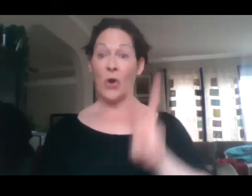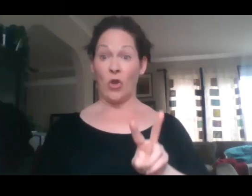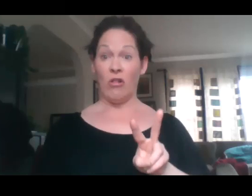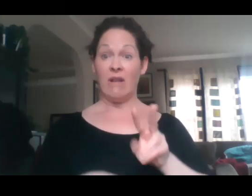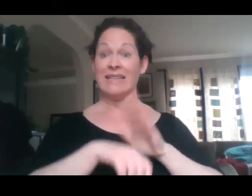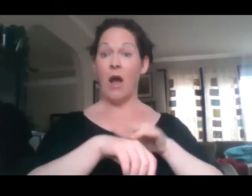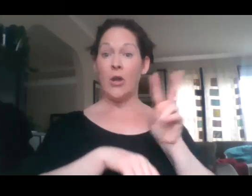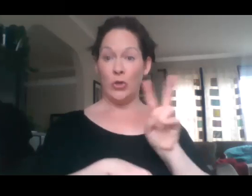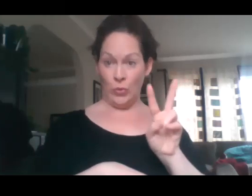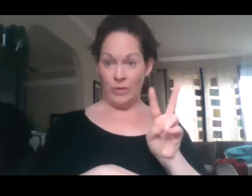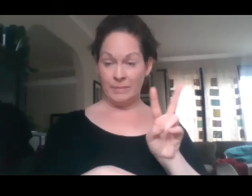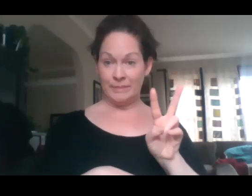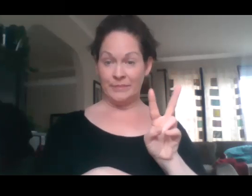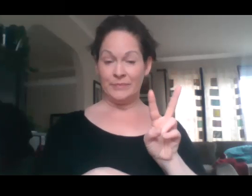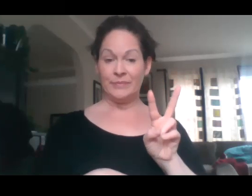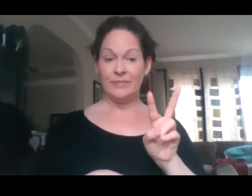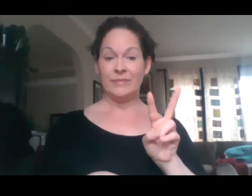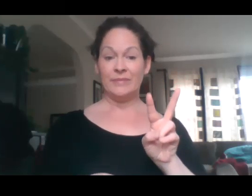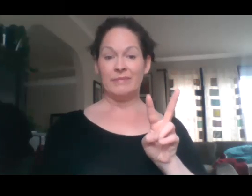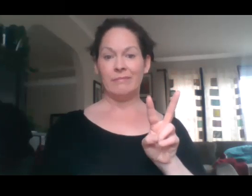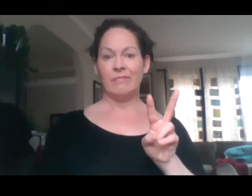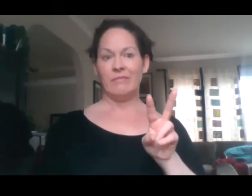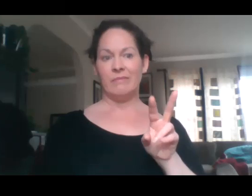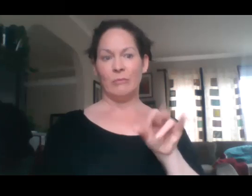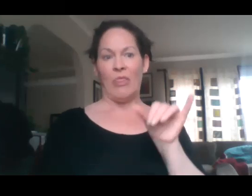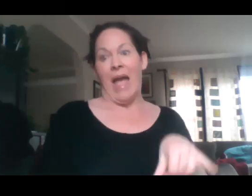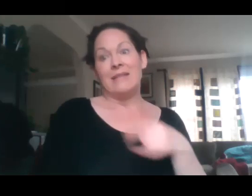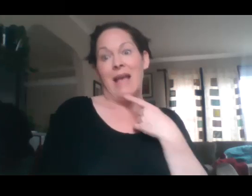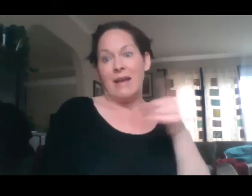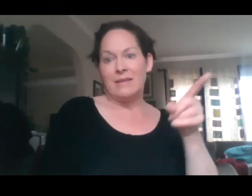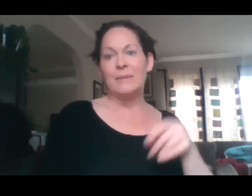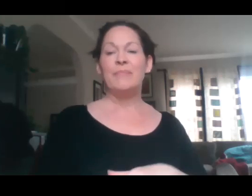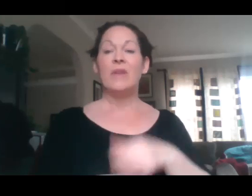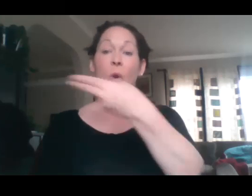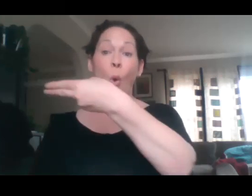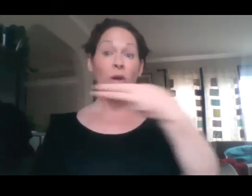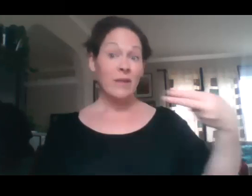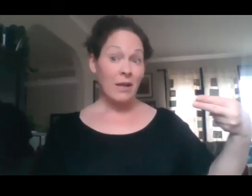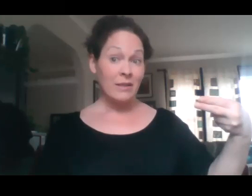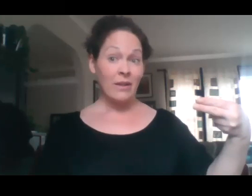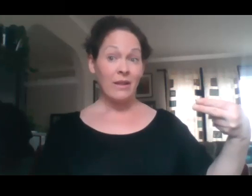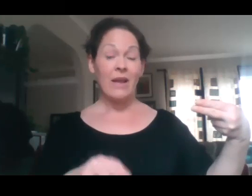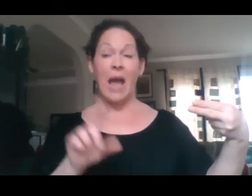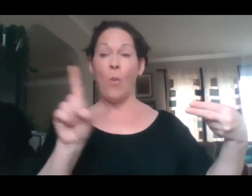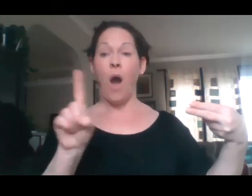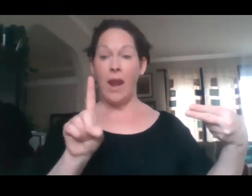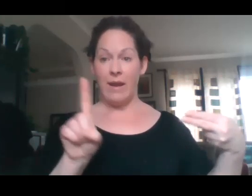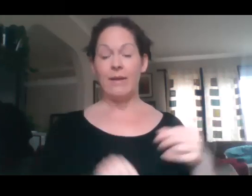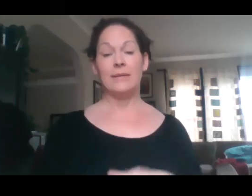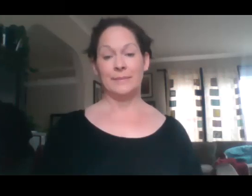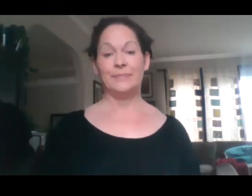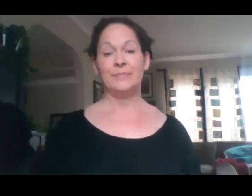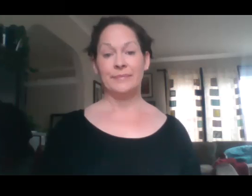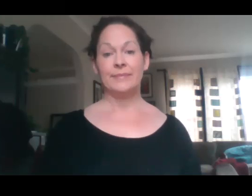2, which is what this implied, and I get a horizontal asymptote at 1, which is what